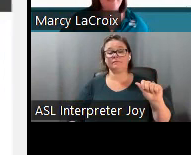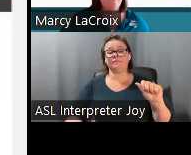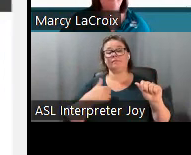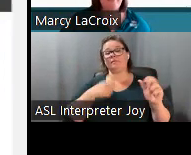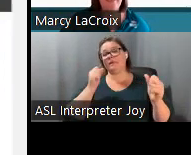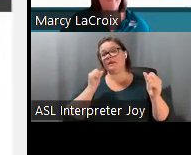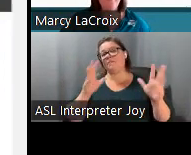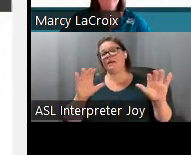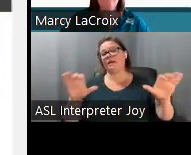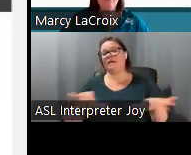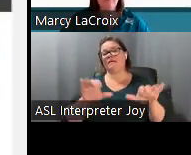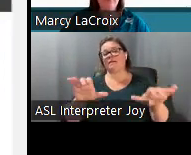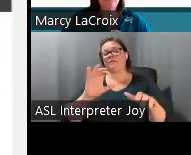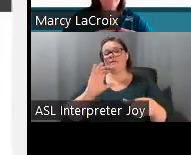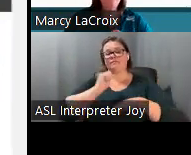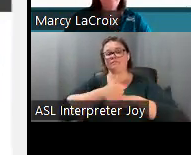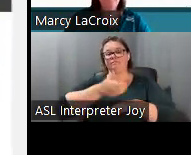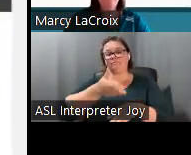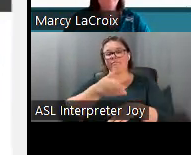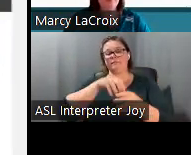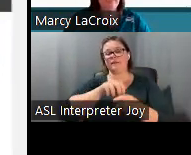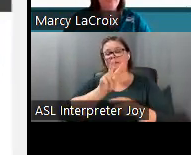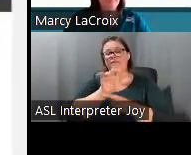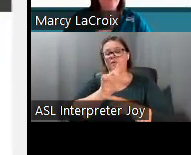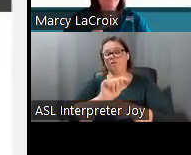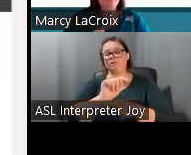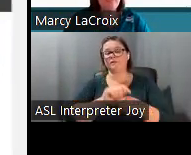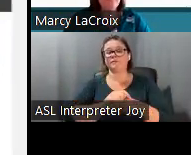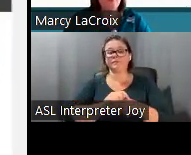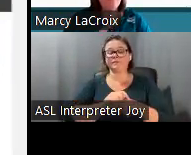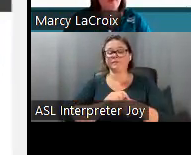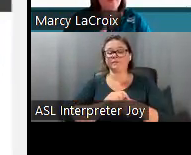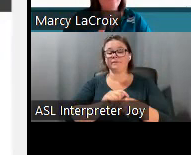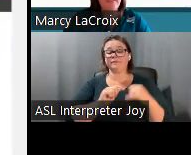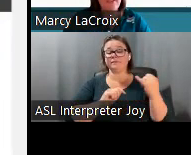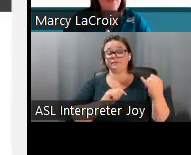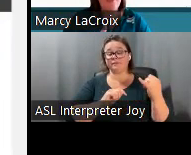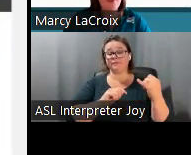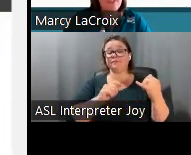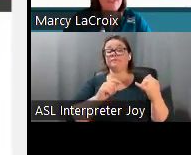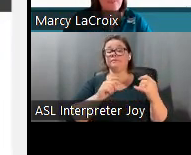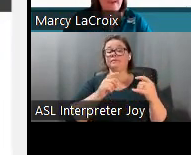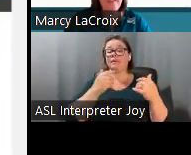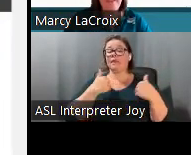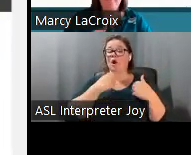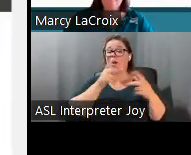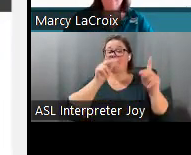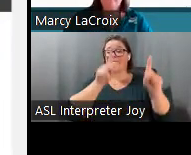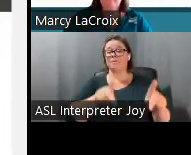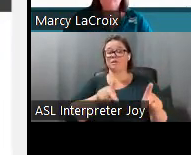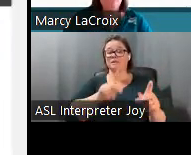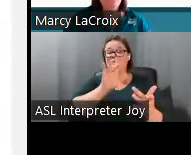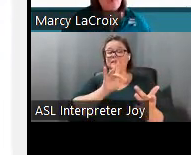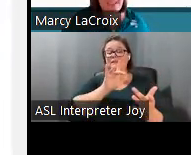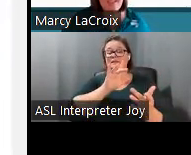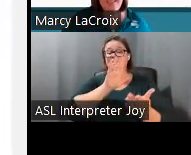that exist in the vault account, a vault account. Now, these are person-centered, they're person-directed,